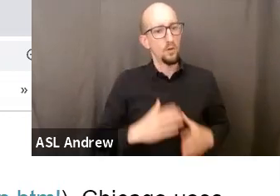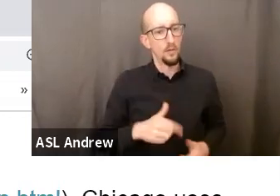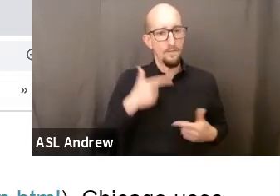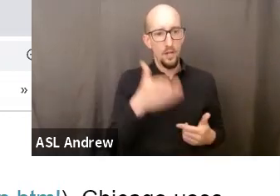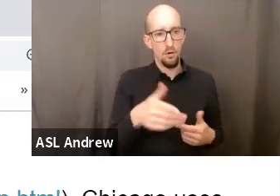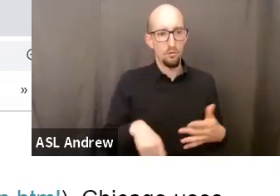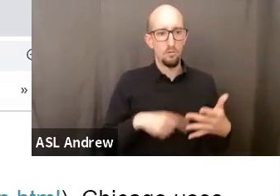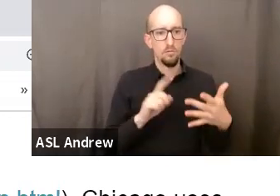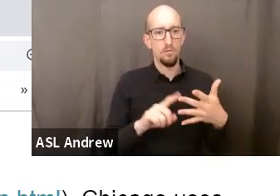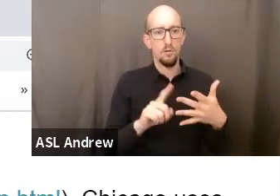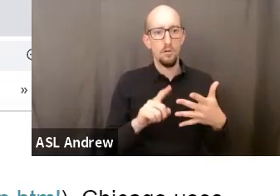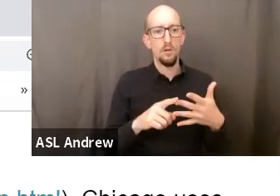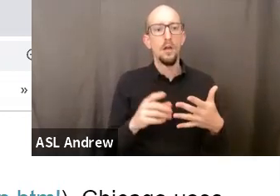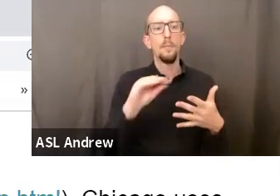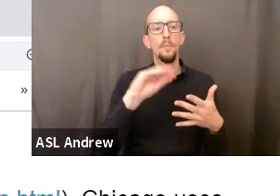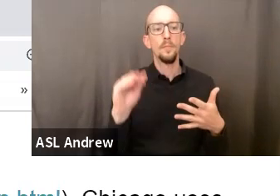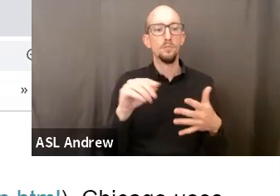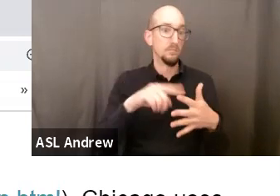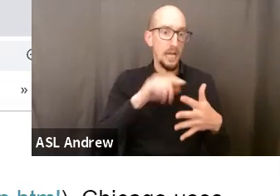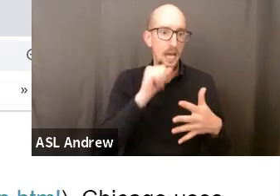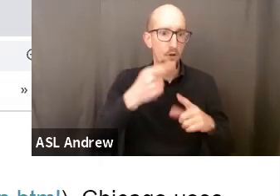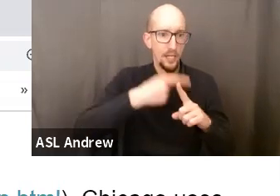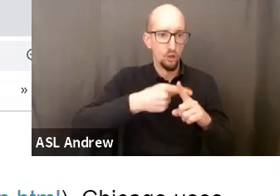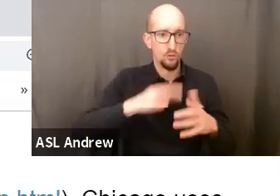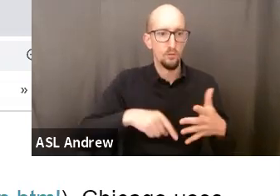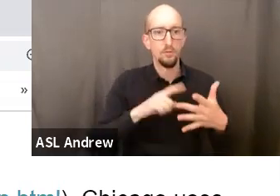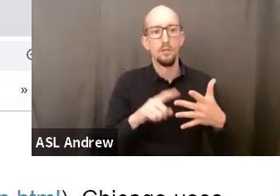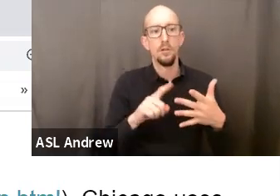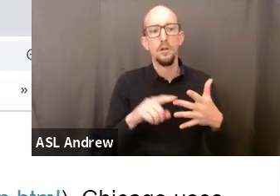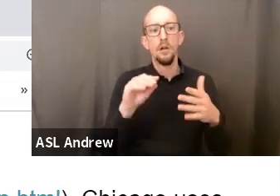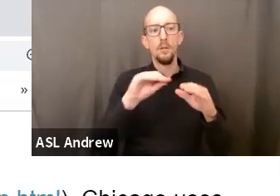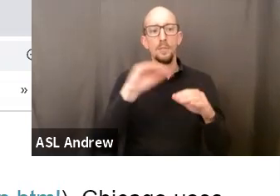percent of households where a language other than English is spoken,